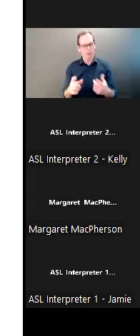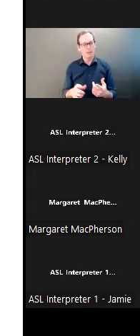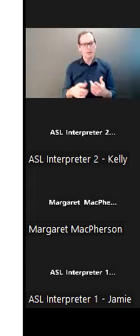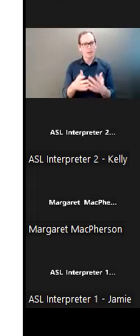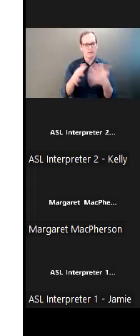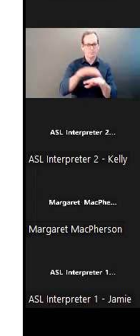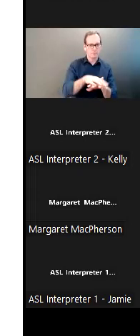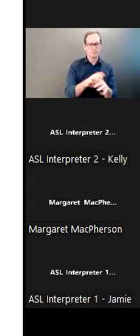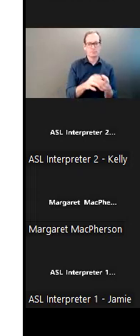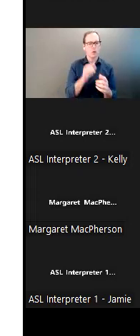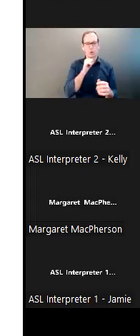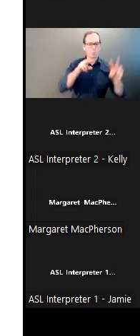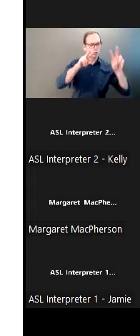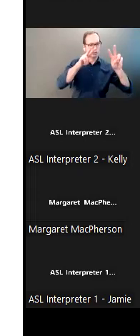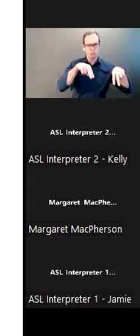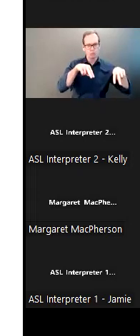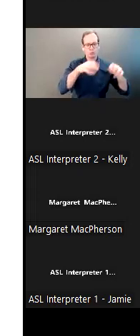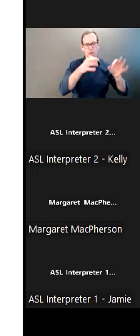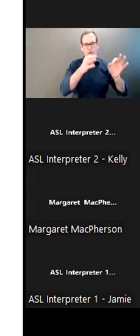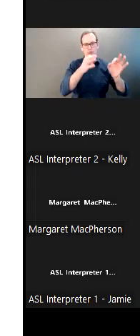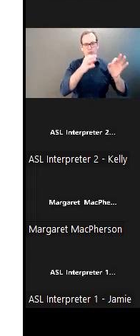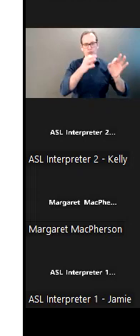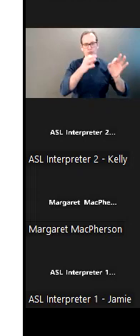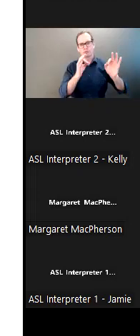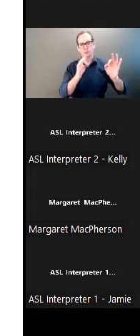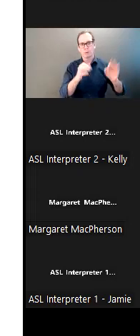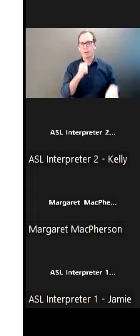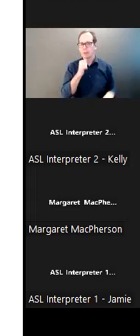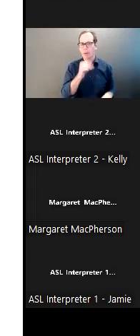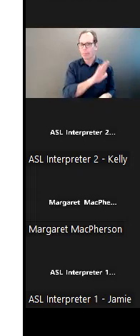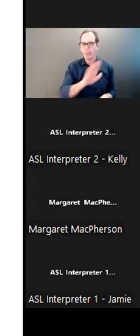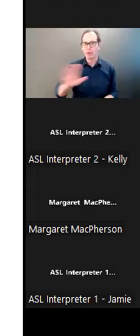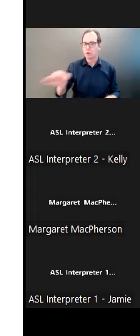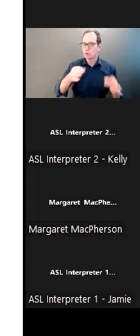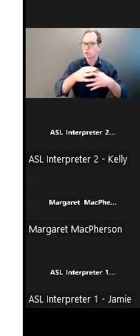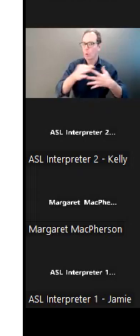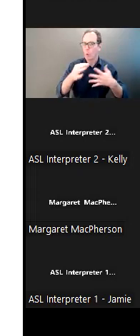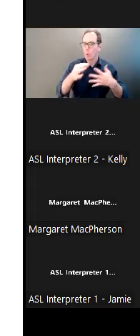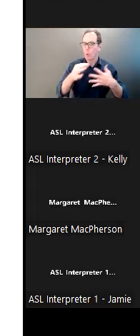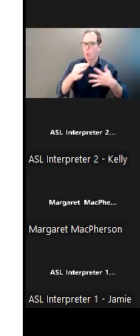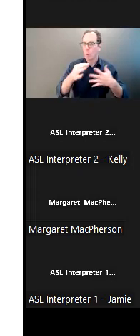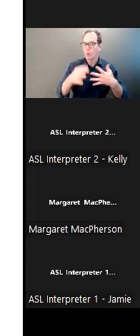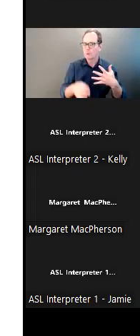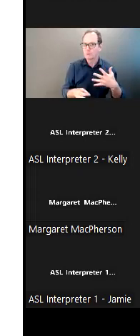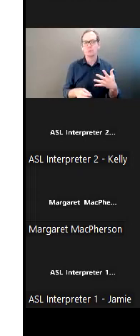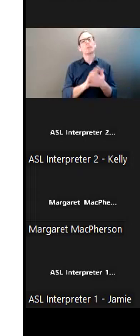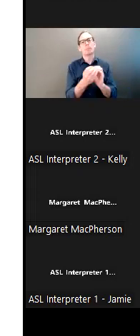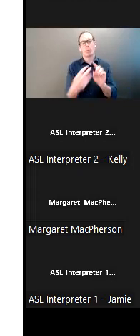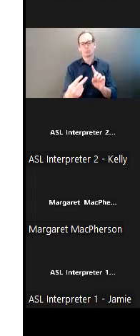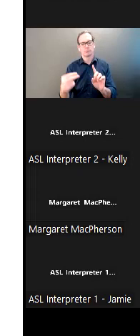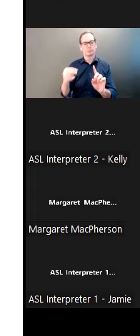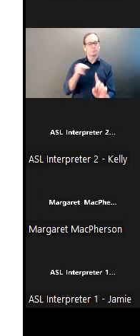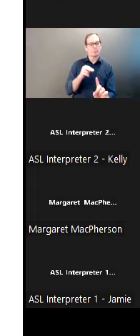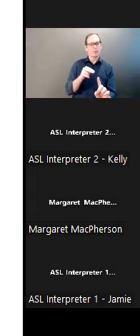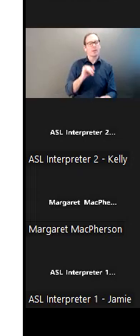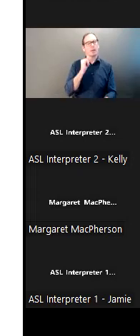from a judgmental or, people are making choices sort of mindset to a more compassionate, what would I do